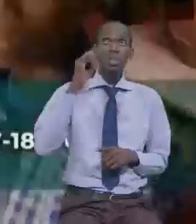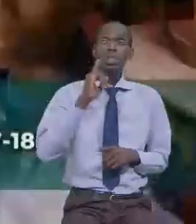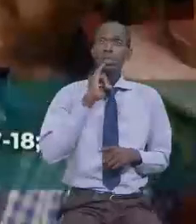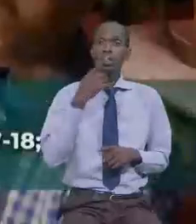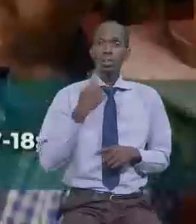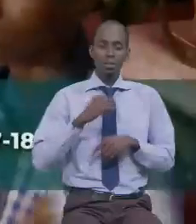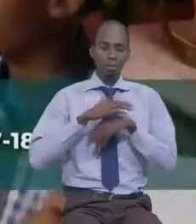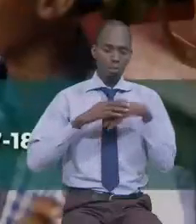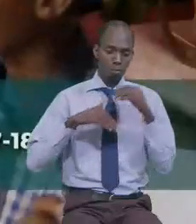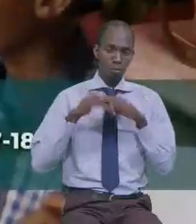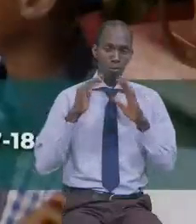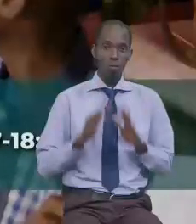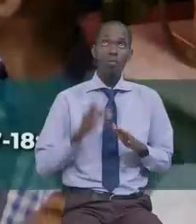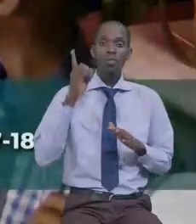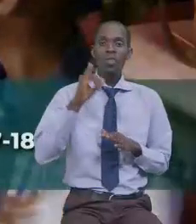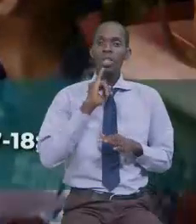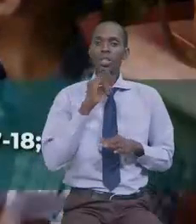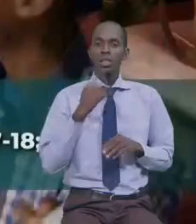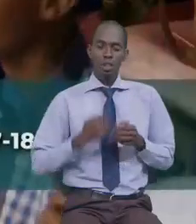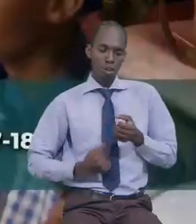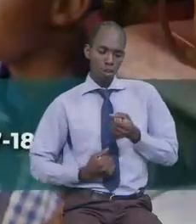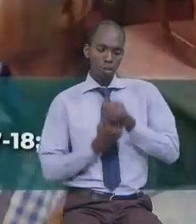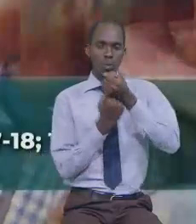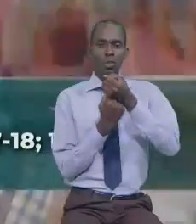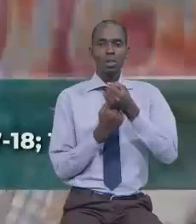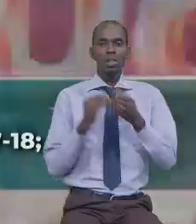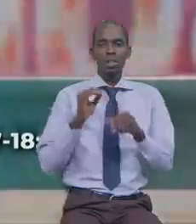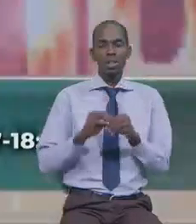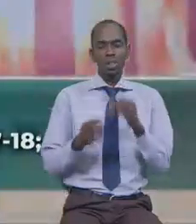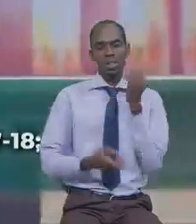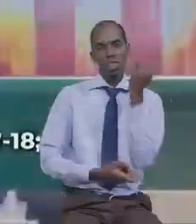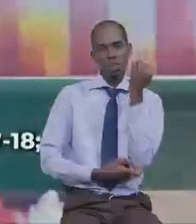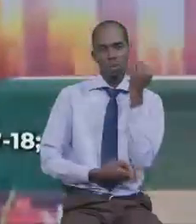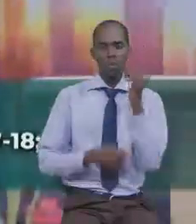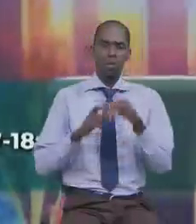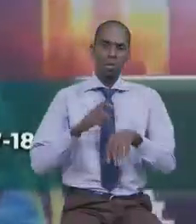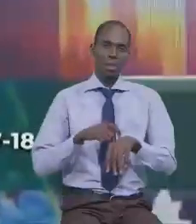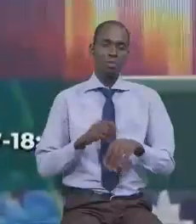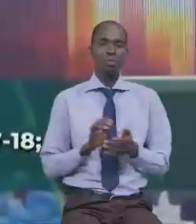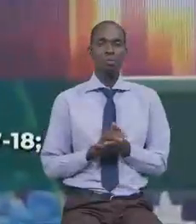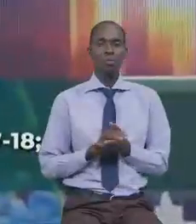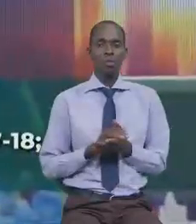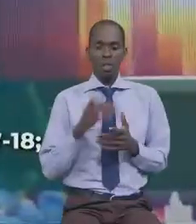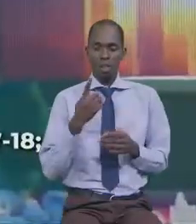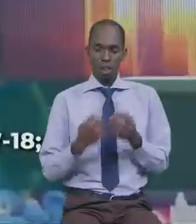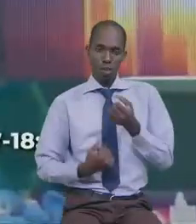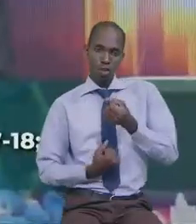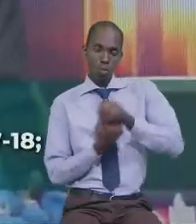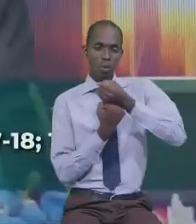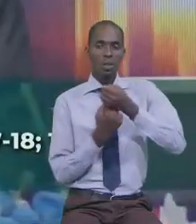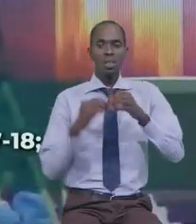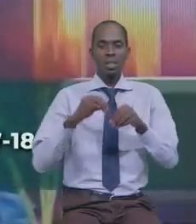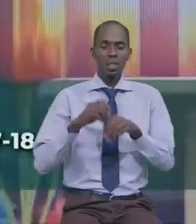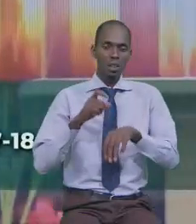the support in temptation. Support in